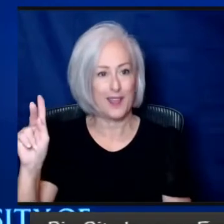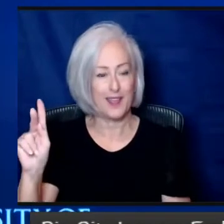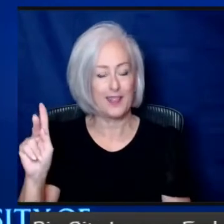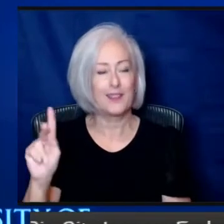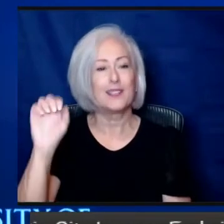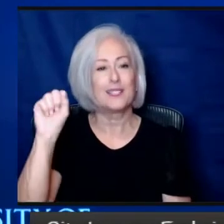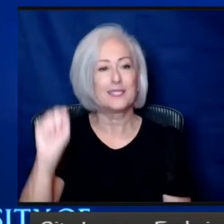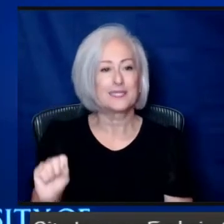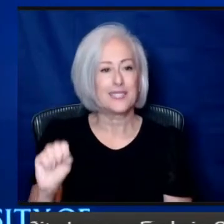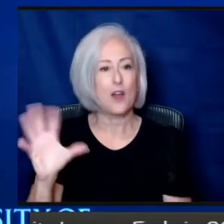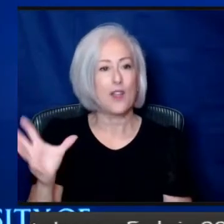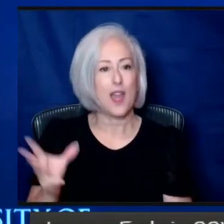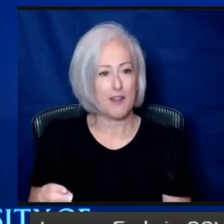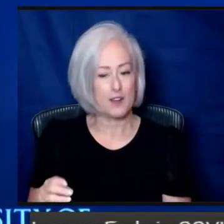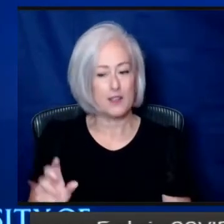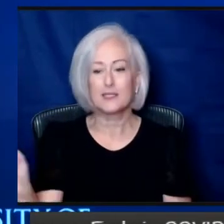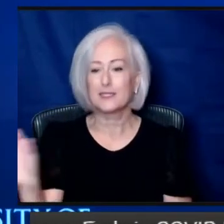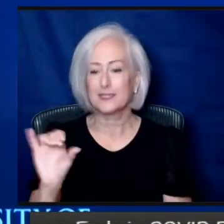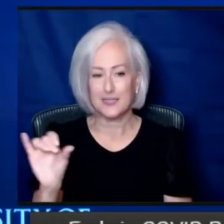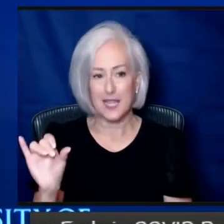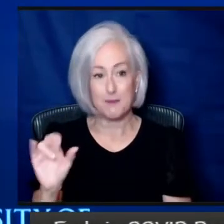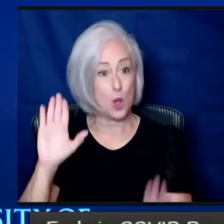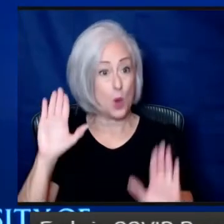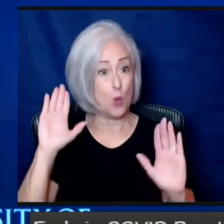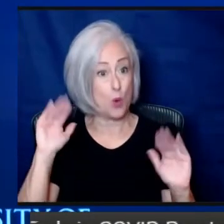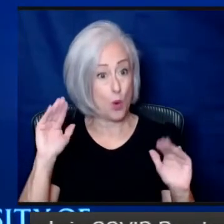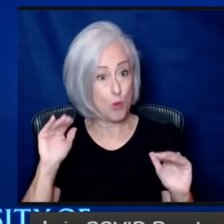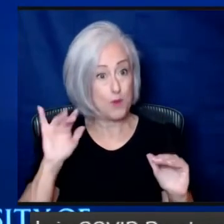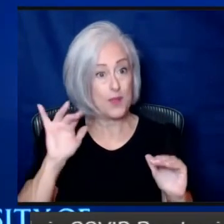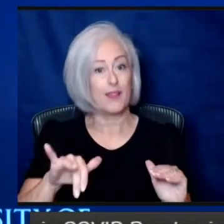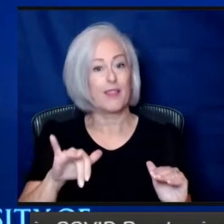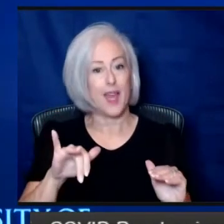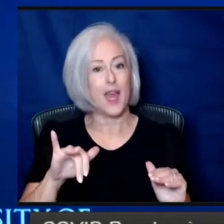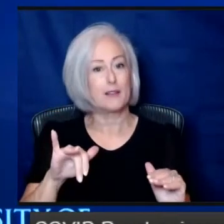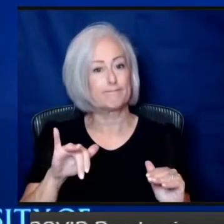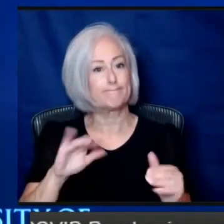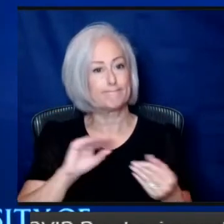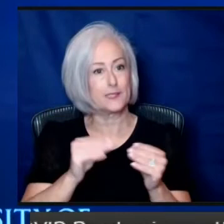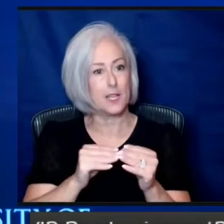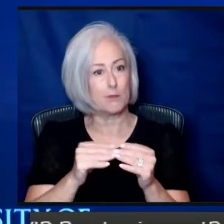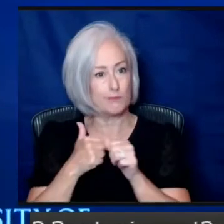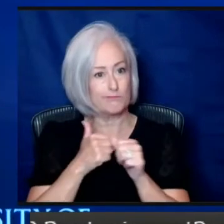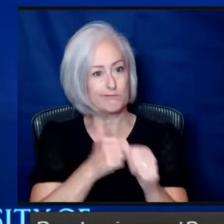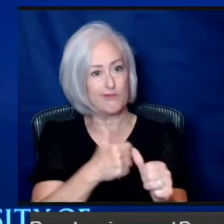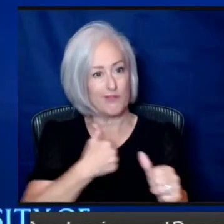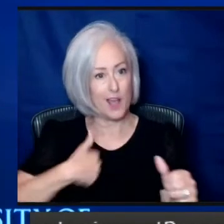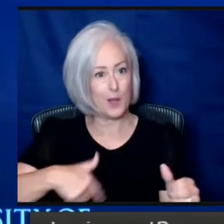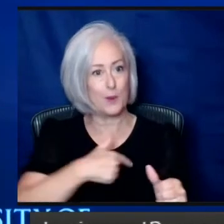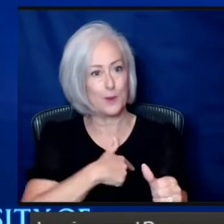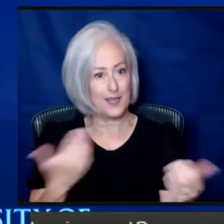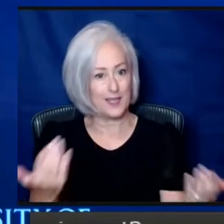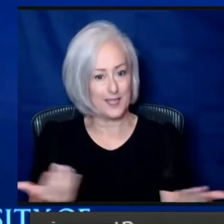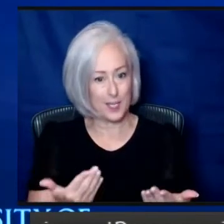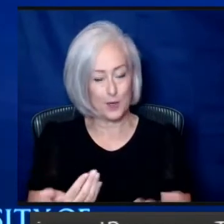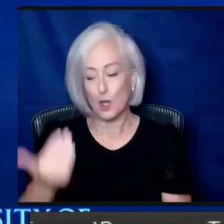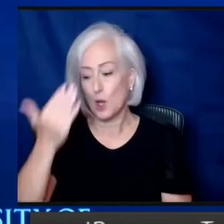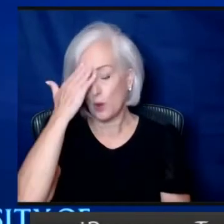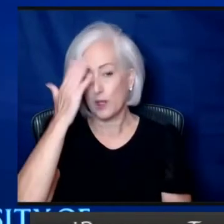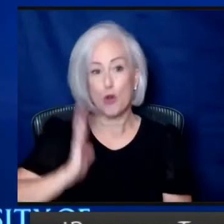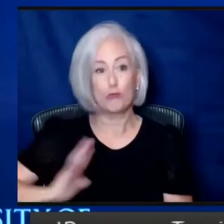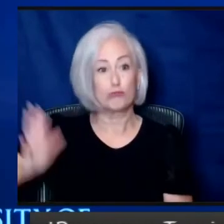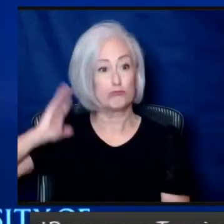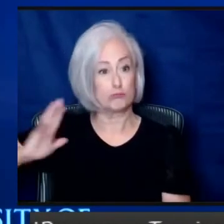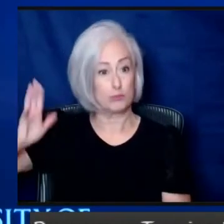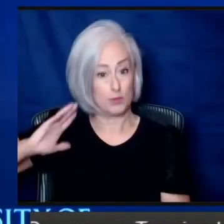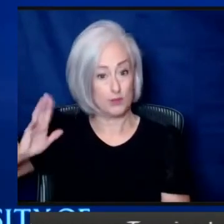are hoping that trend follows because, just like you said, we know that in previous waves or in previous iterations, we know